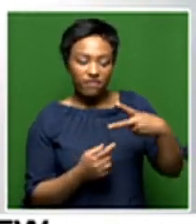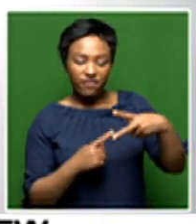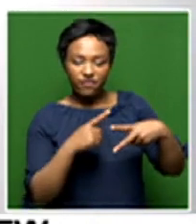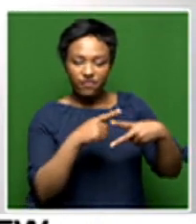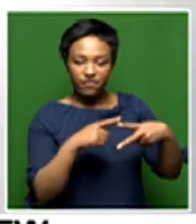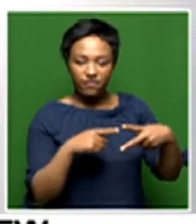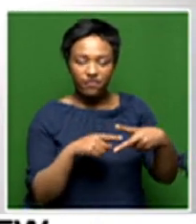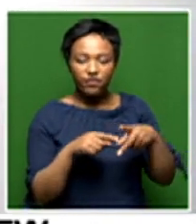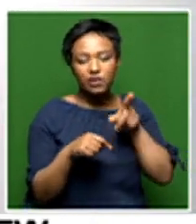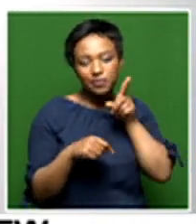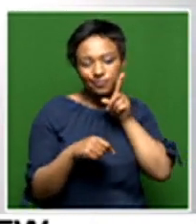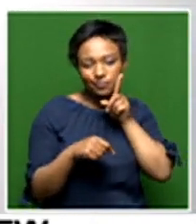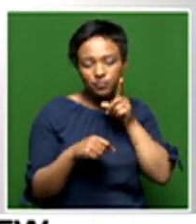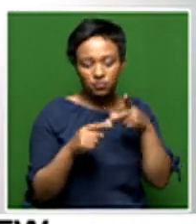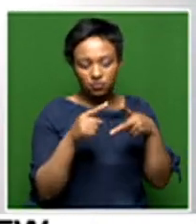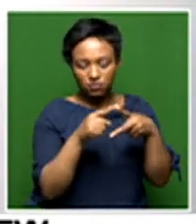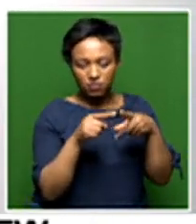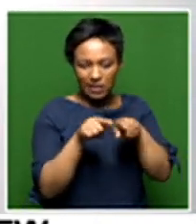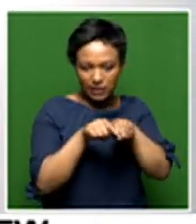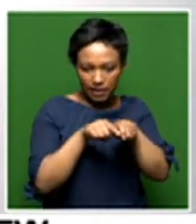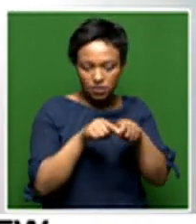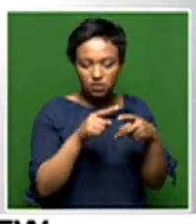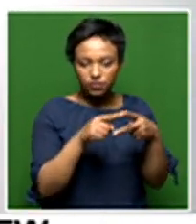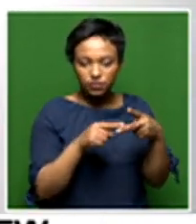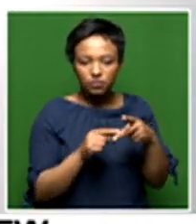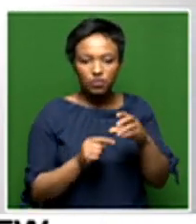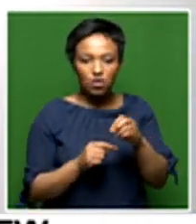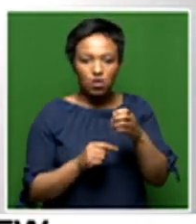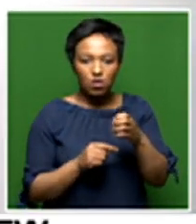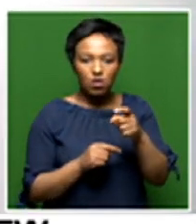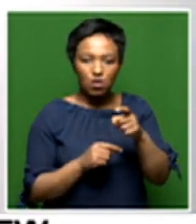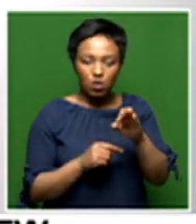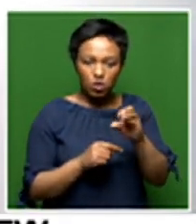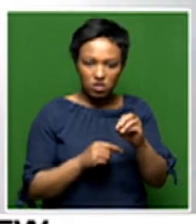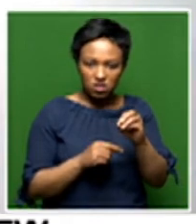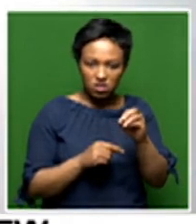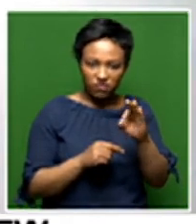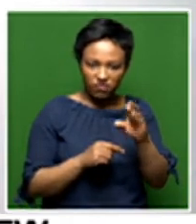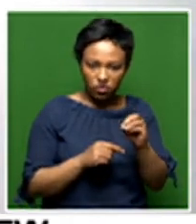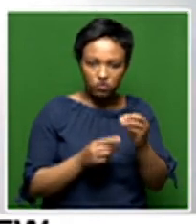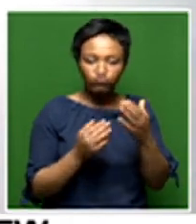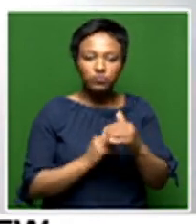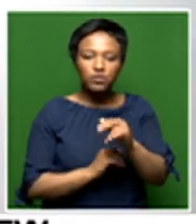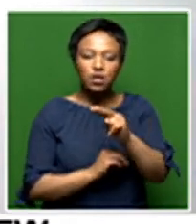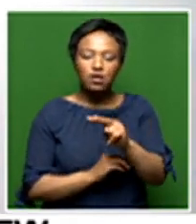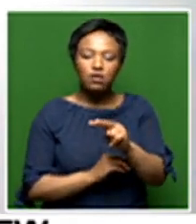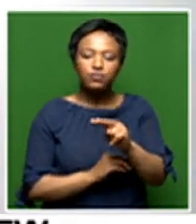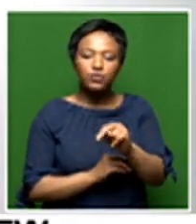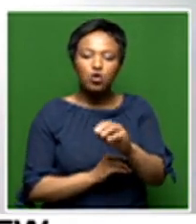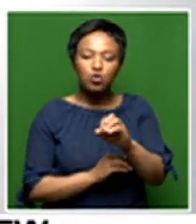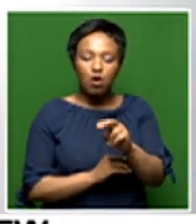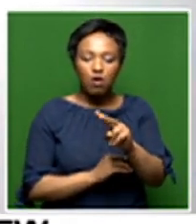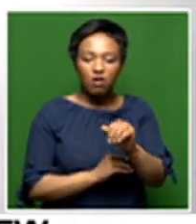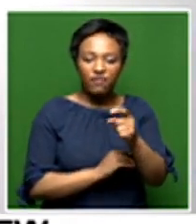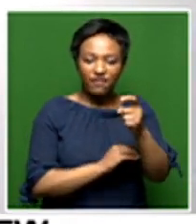which are ongoing, the Oxford Vida trial and the Novavax.